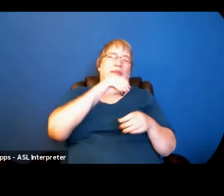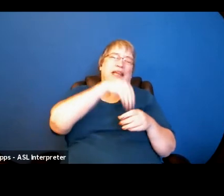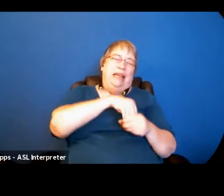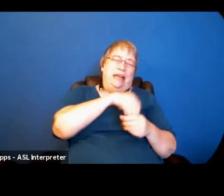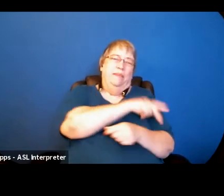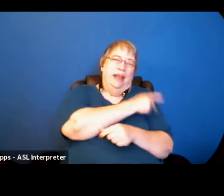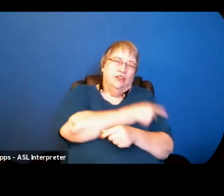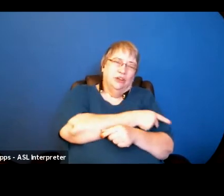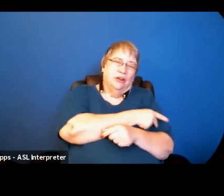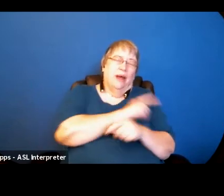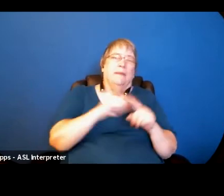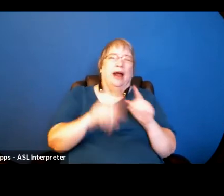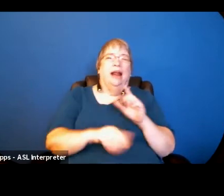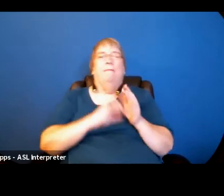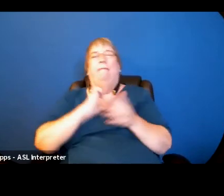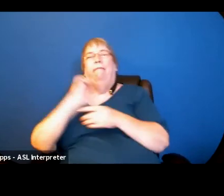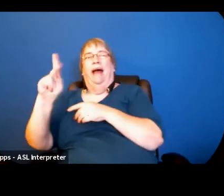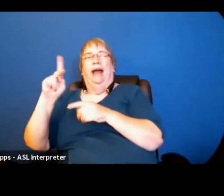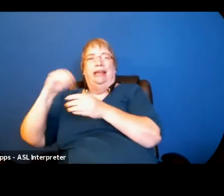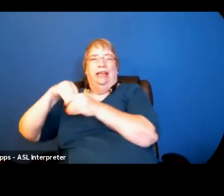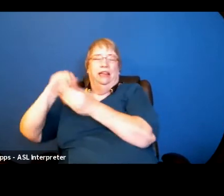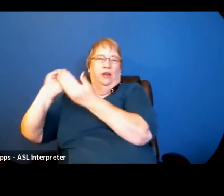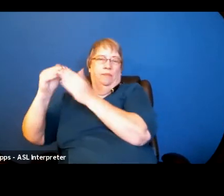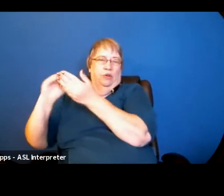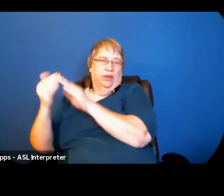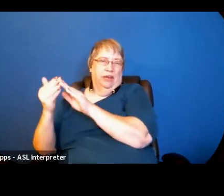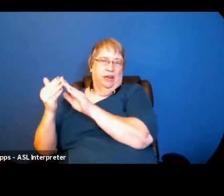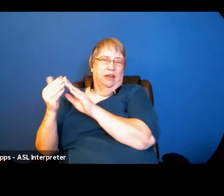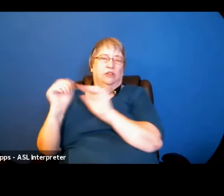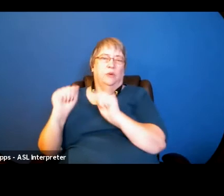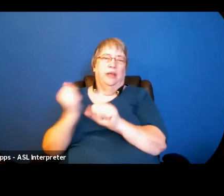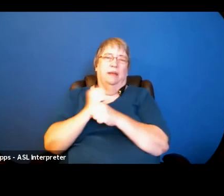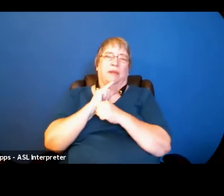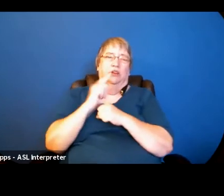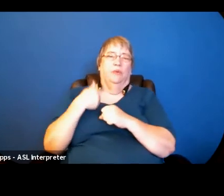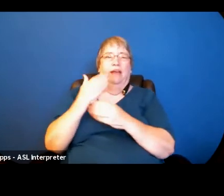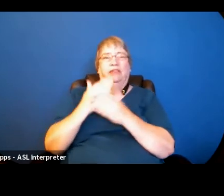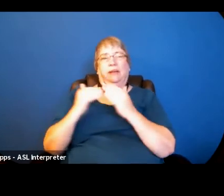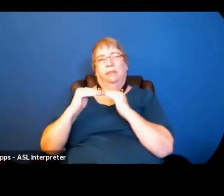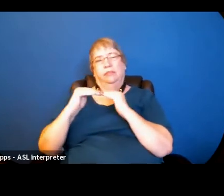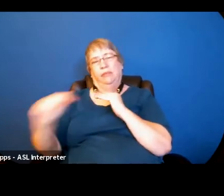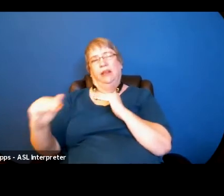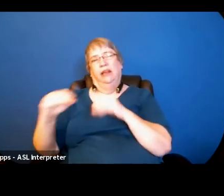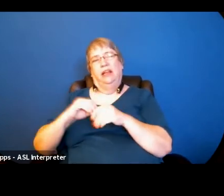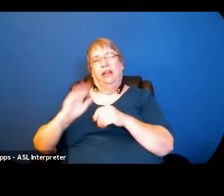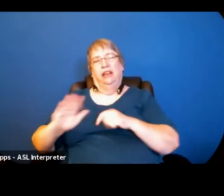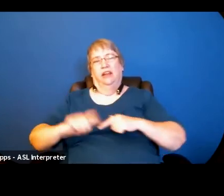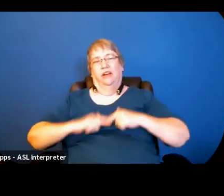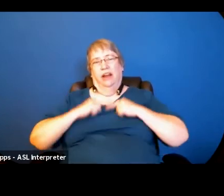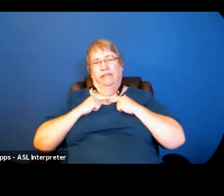the community, so that we can make sure that there's some stability, further